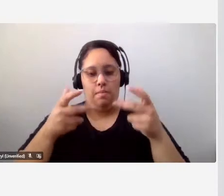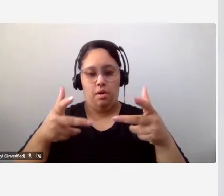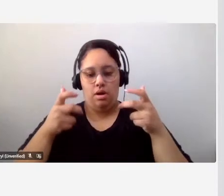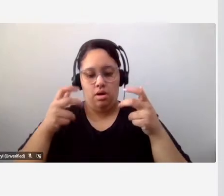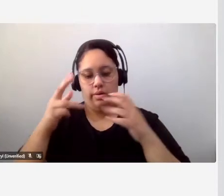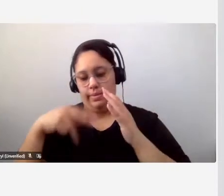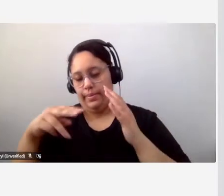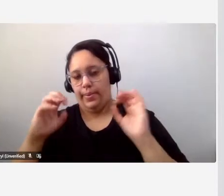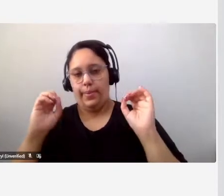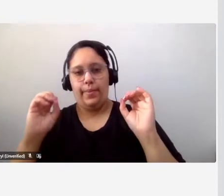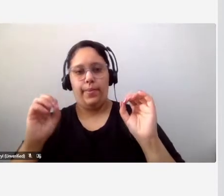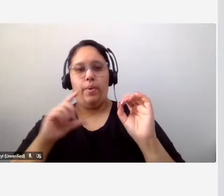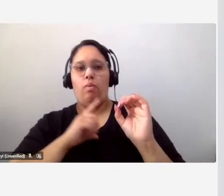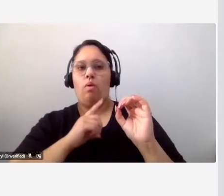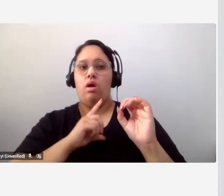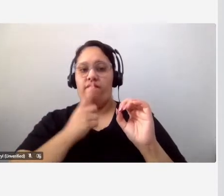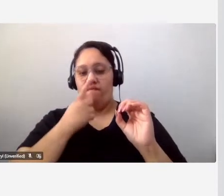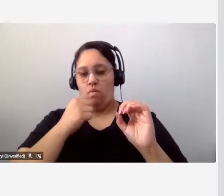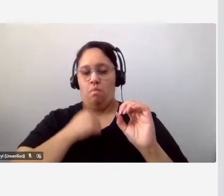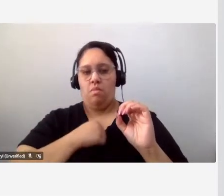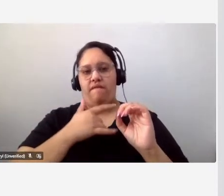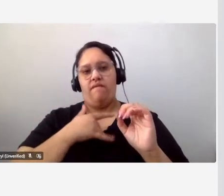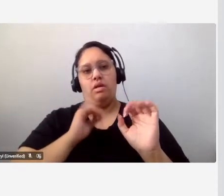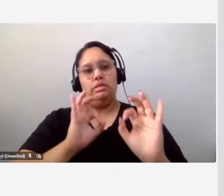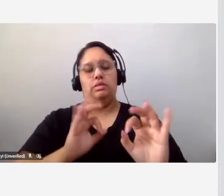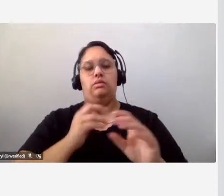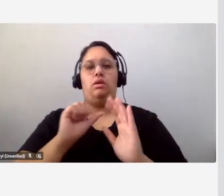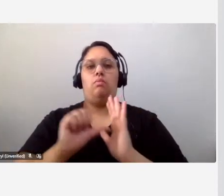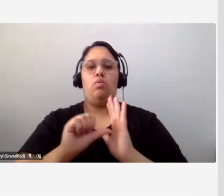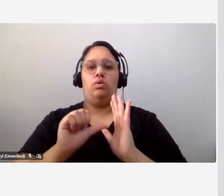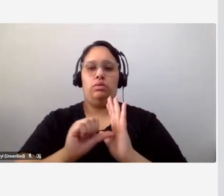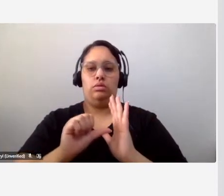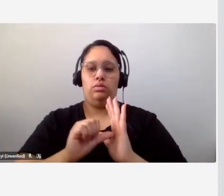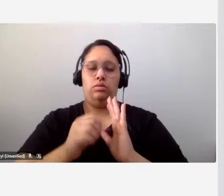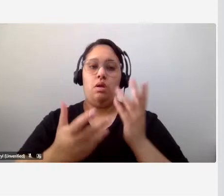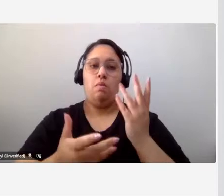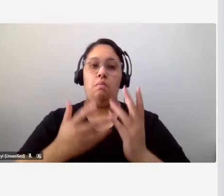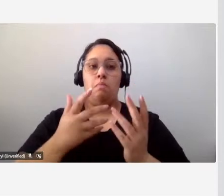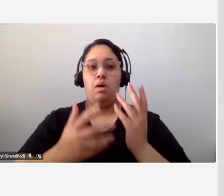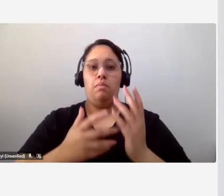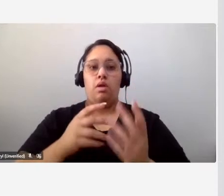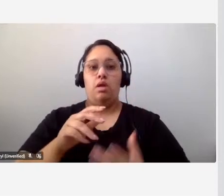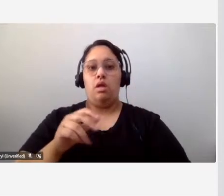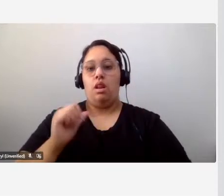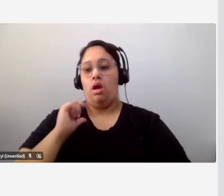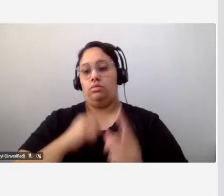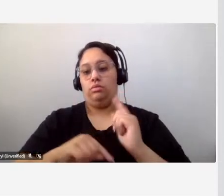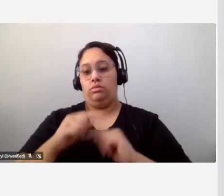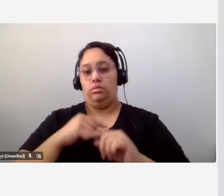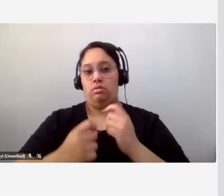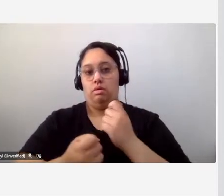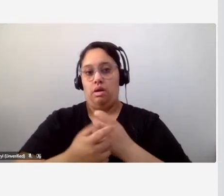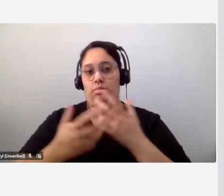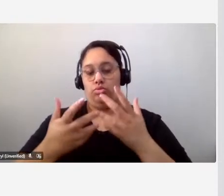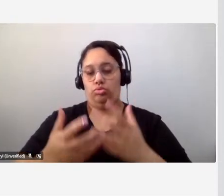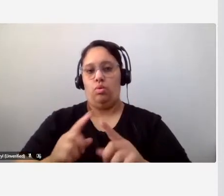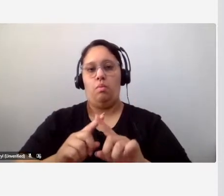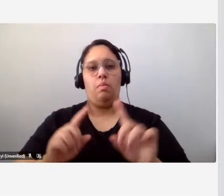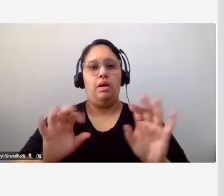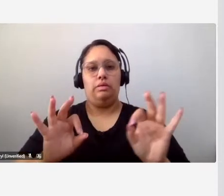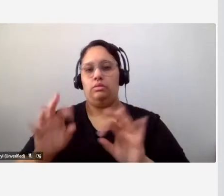know, because for me, that is important. You might have been made the Kangata last year, but you ought to